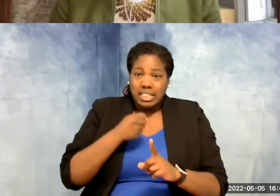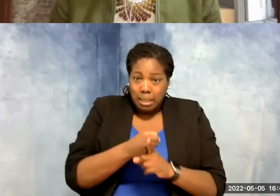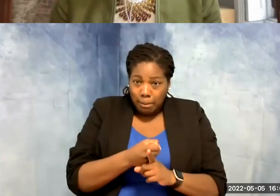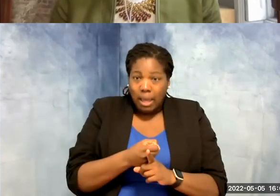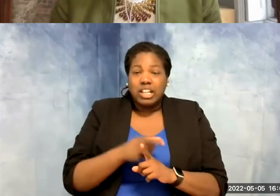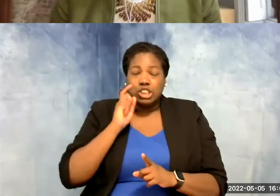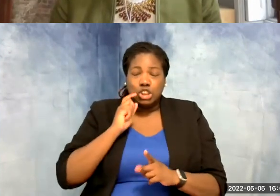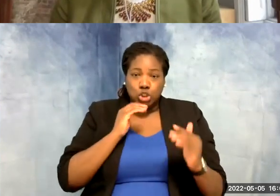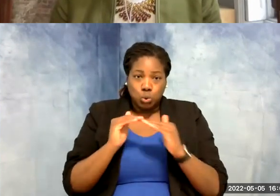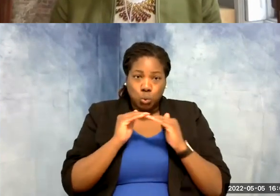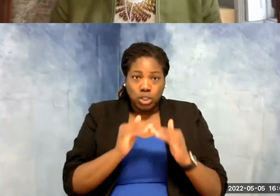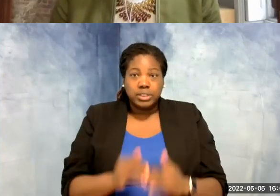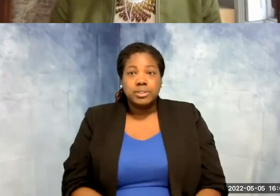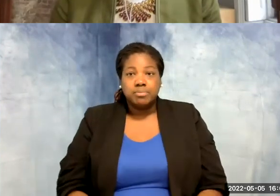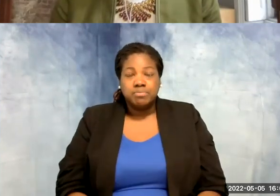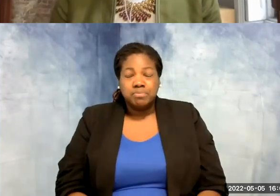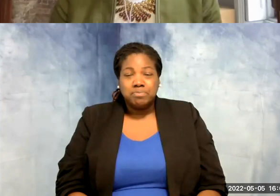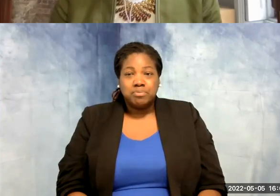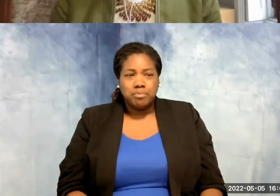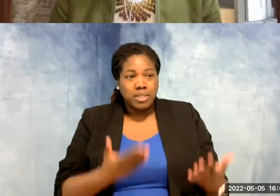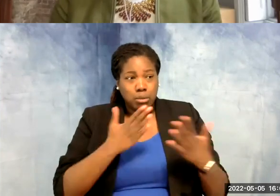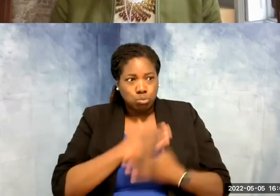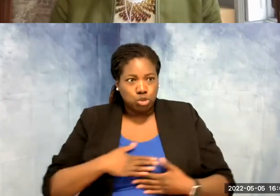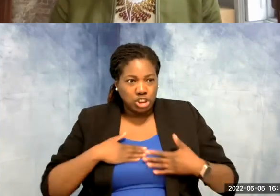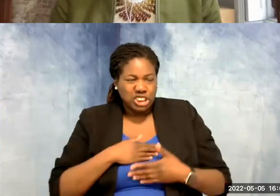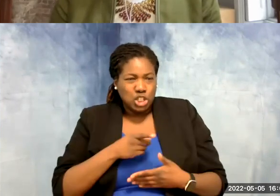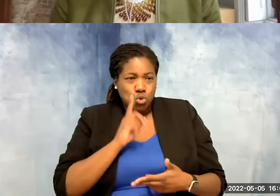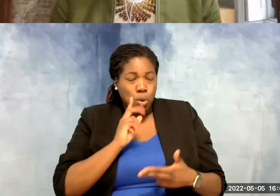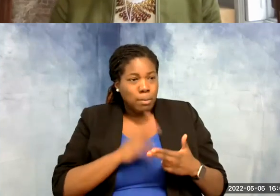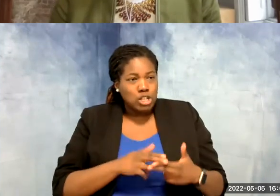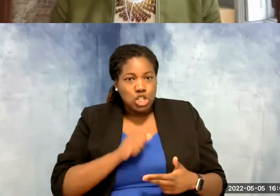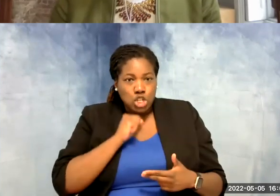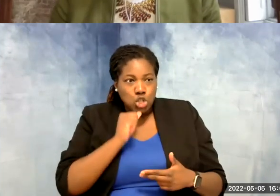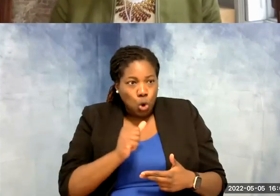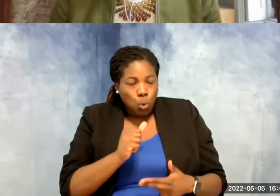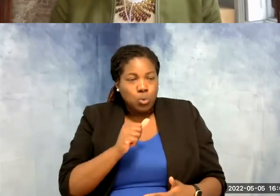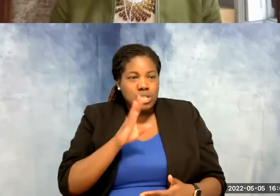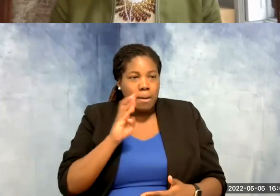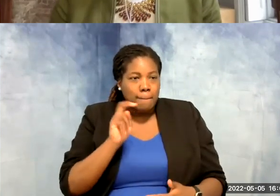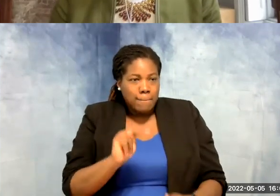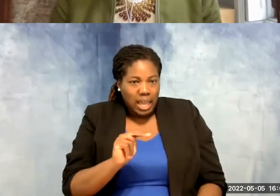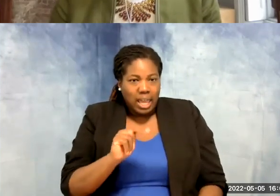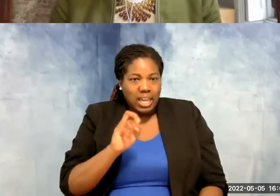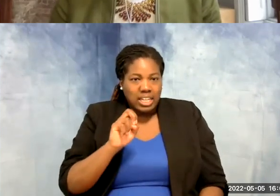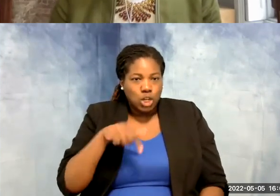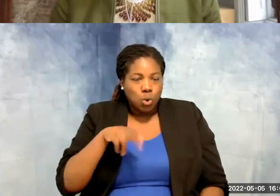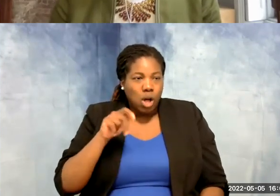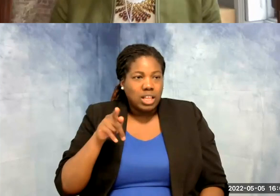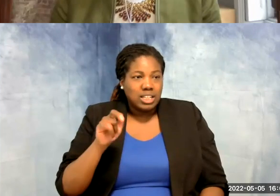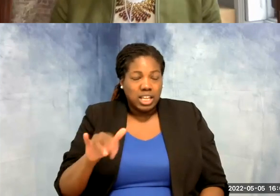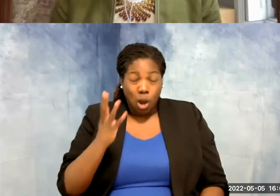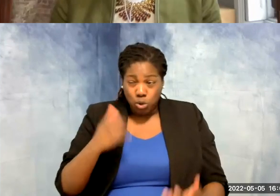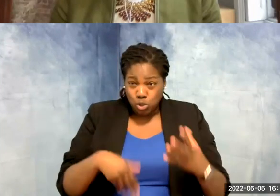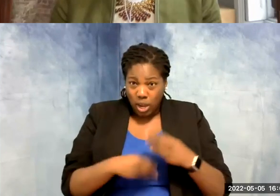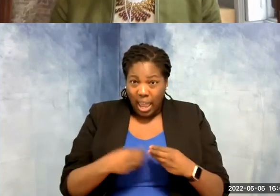equality. I appreciate that mention of don't ban equality. And I want to also up that mention with the